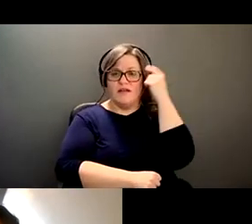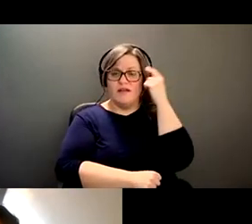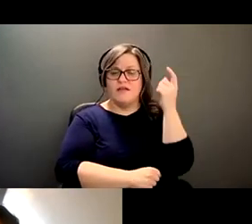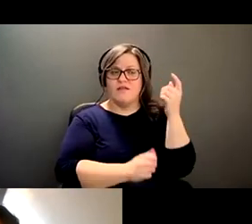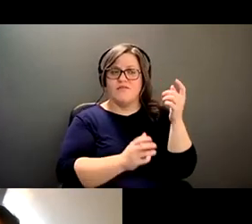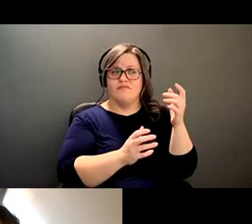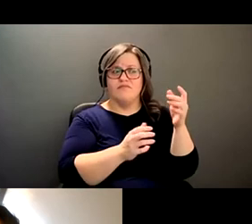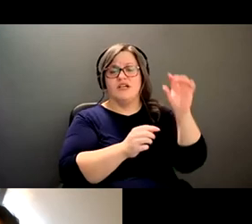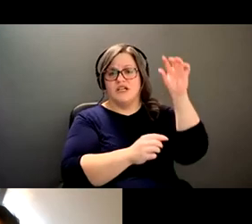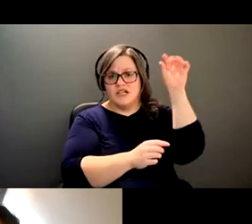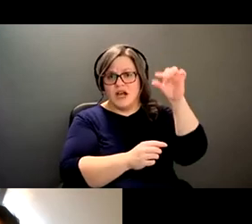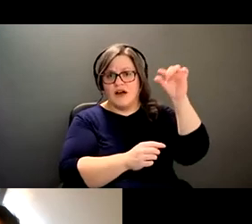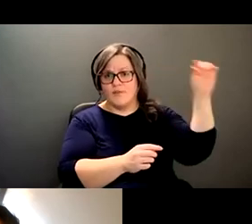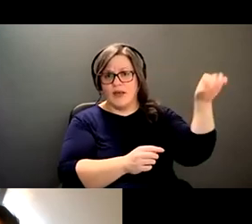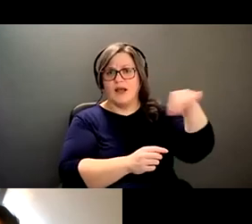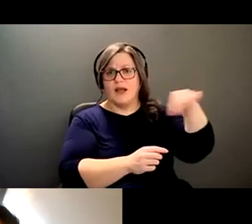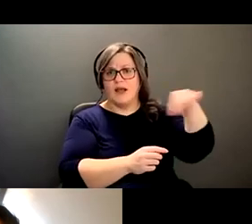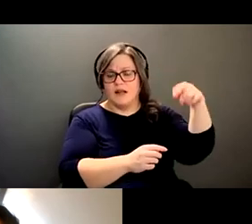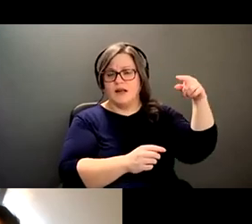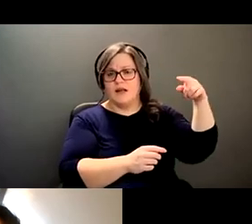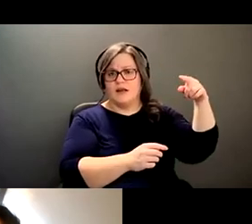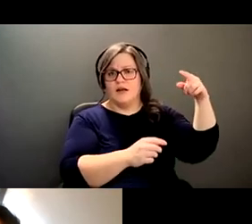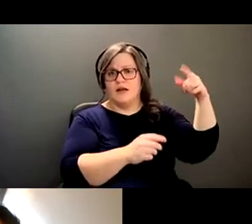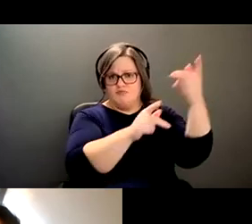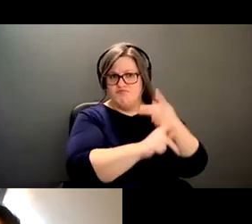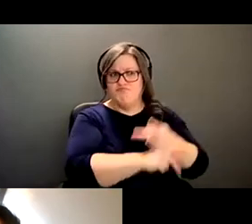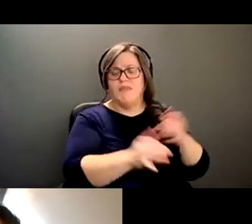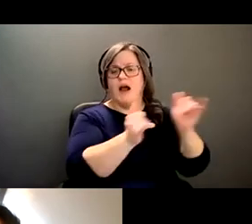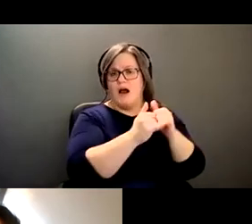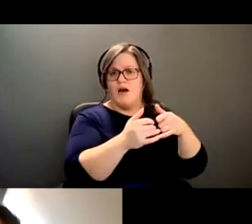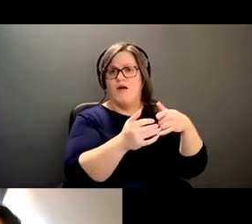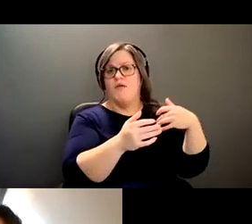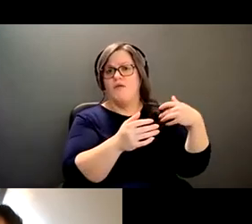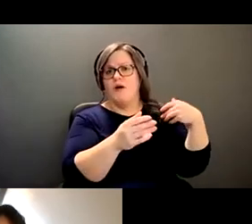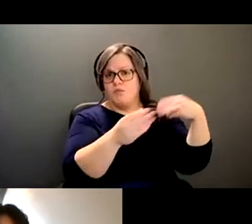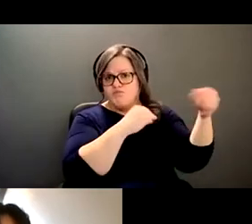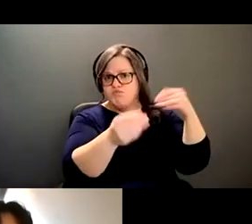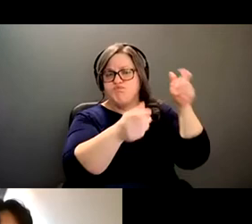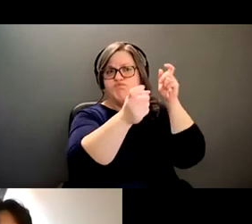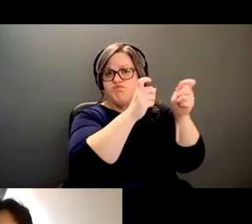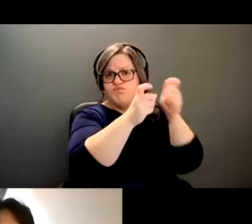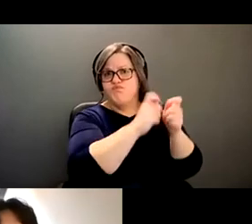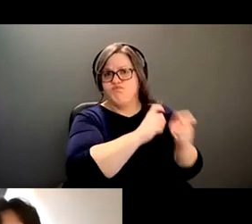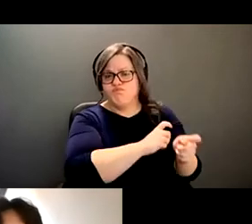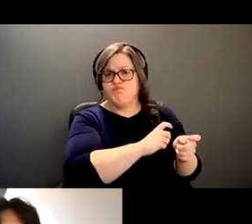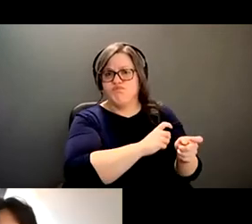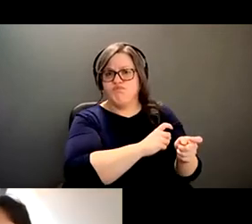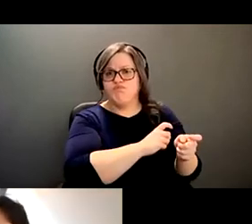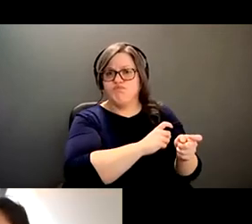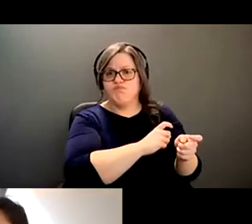levels figured out really quickly on how to be agile or how to kind of, you know, do things that were previously